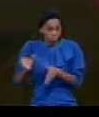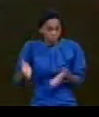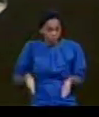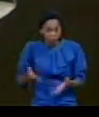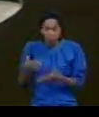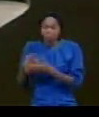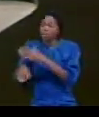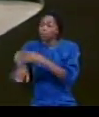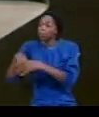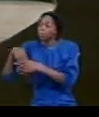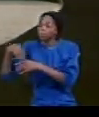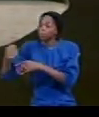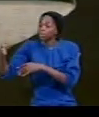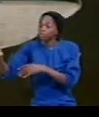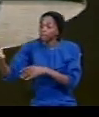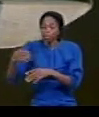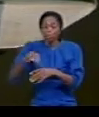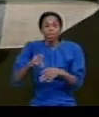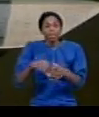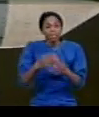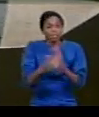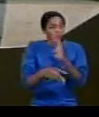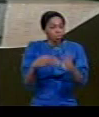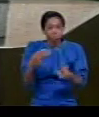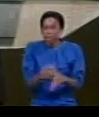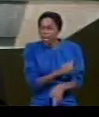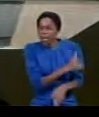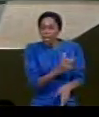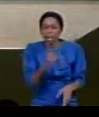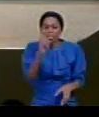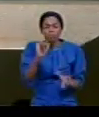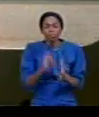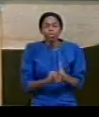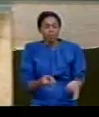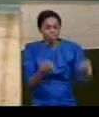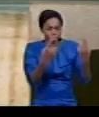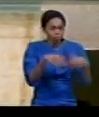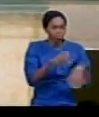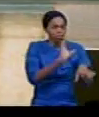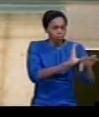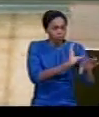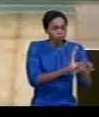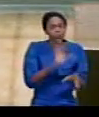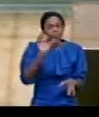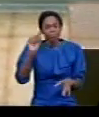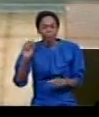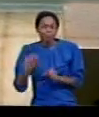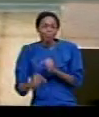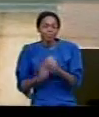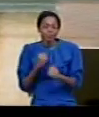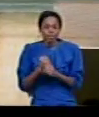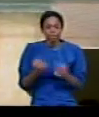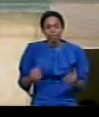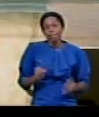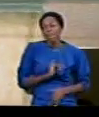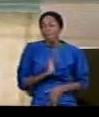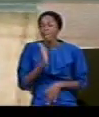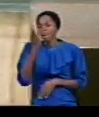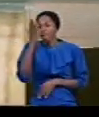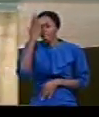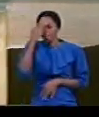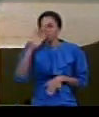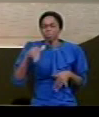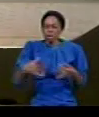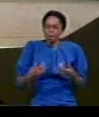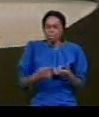among them over there in the world, anyone. I've been coming to the church for 20 years now, and I know how to